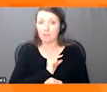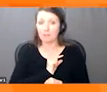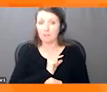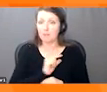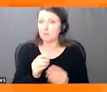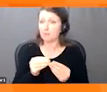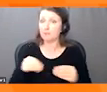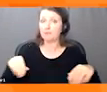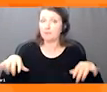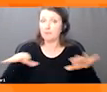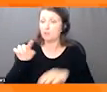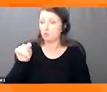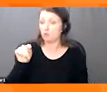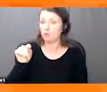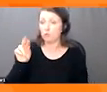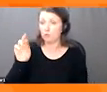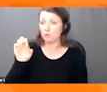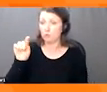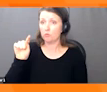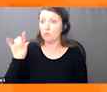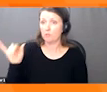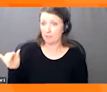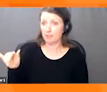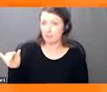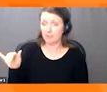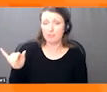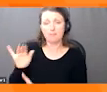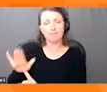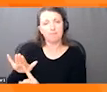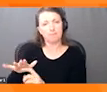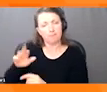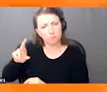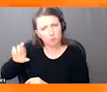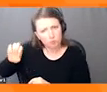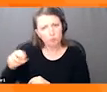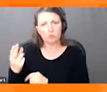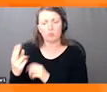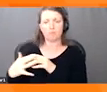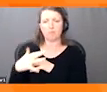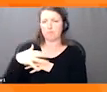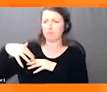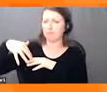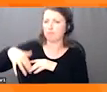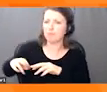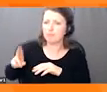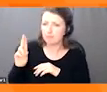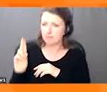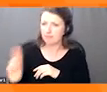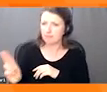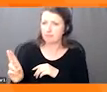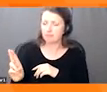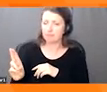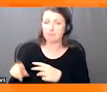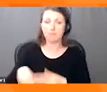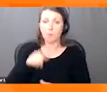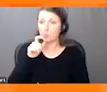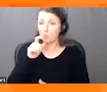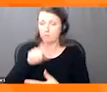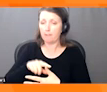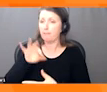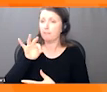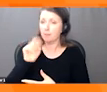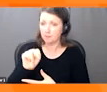situated on treaty land that is steeped in rich Indigenous history and home to many First Nations,